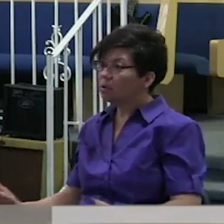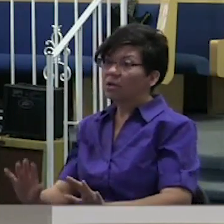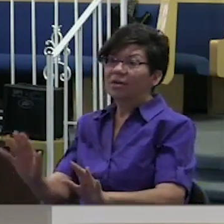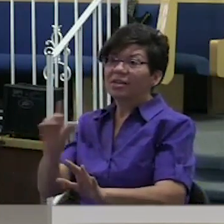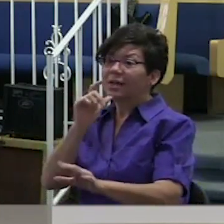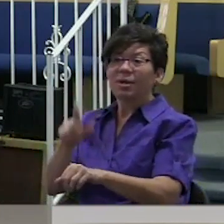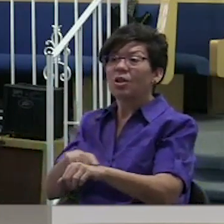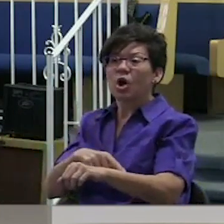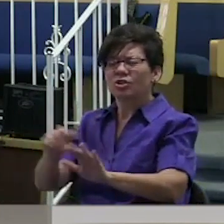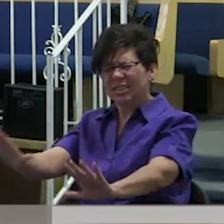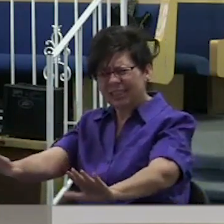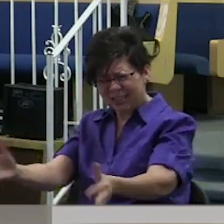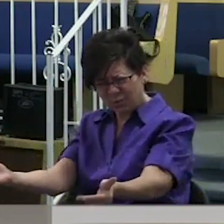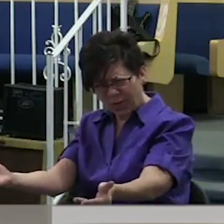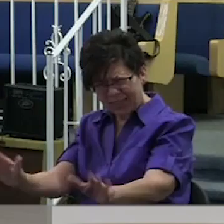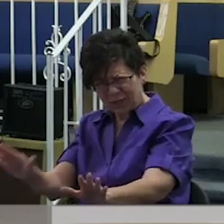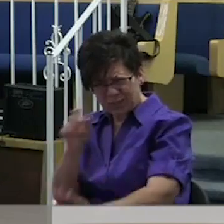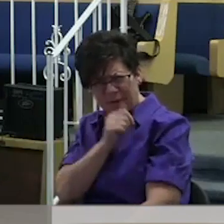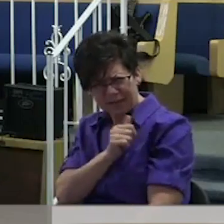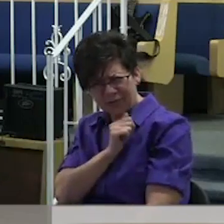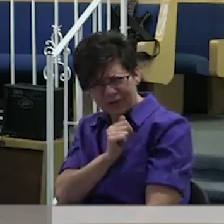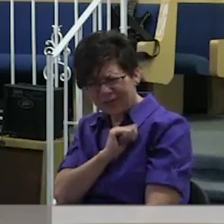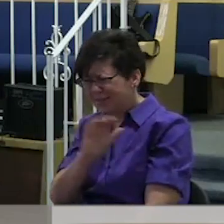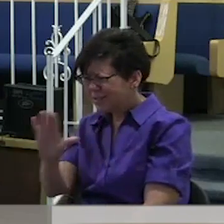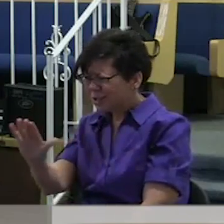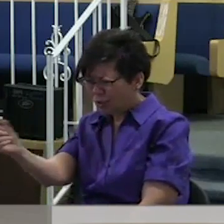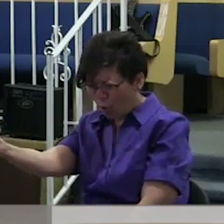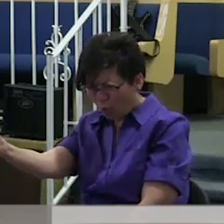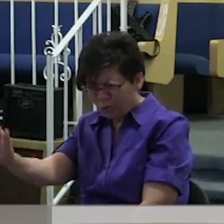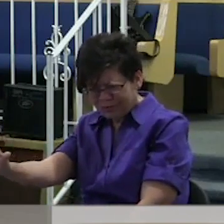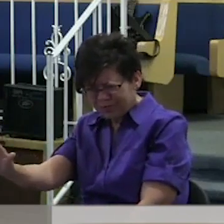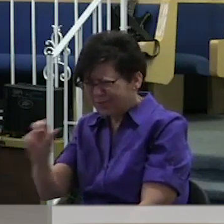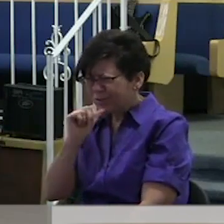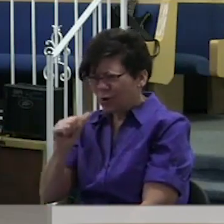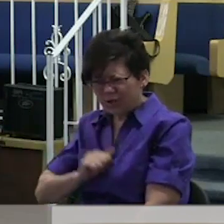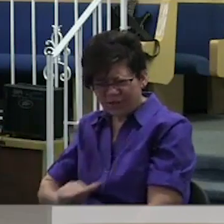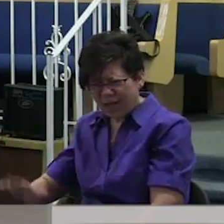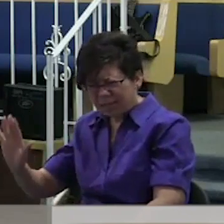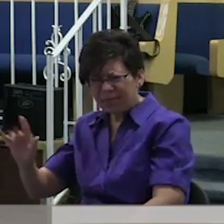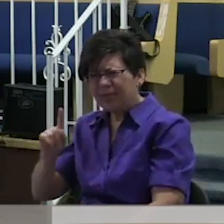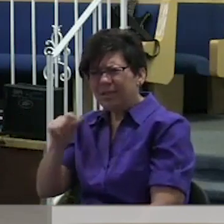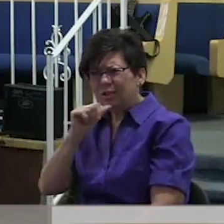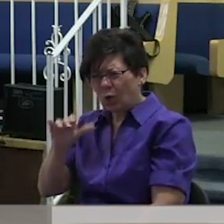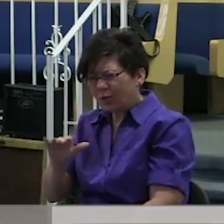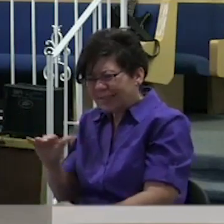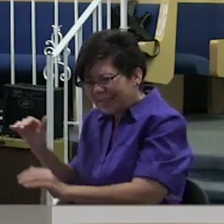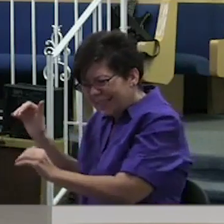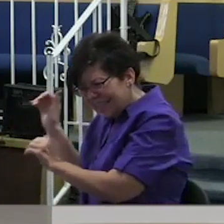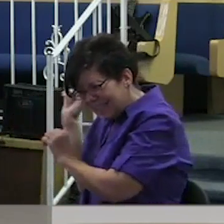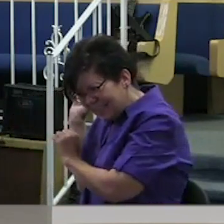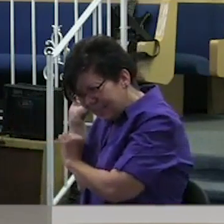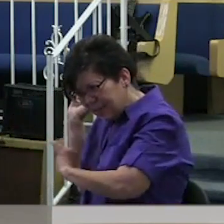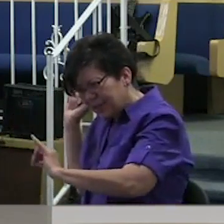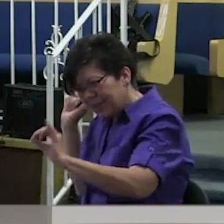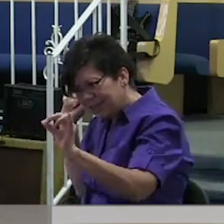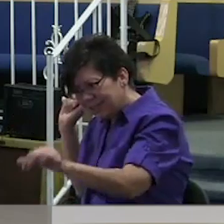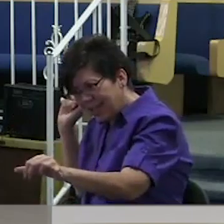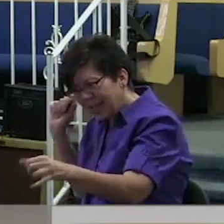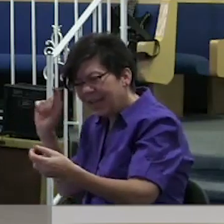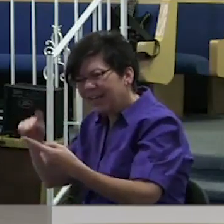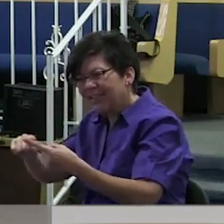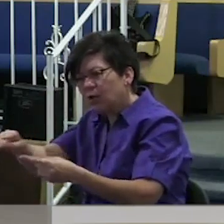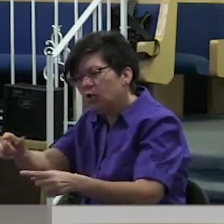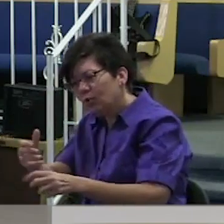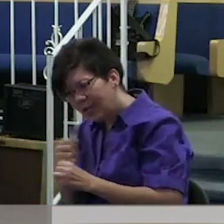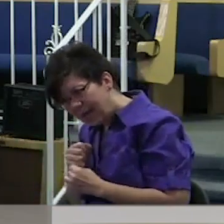very long, so just be patient. Just hold out. Don't give up. Don't leave. Stay there until you